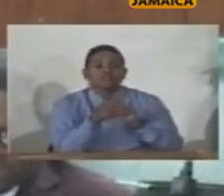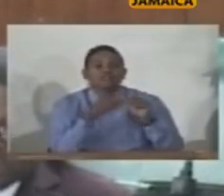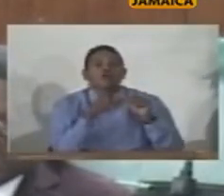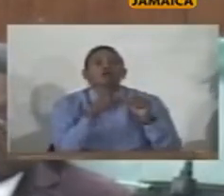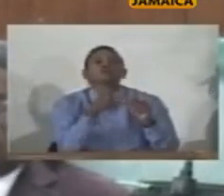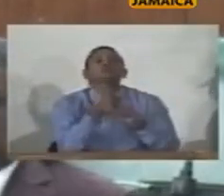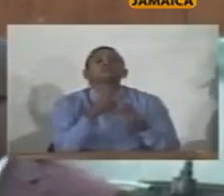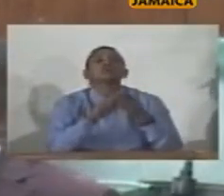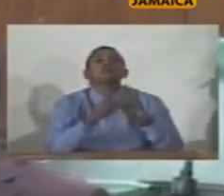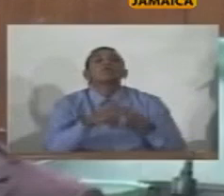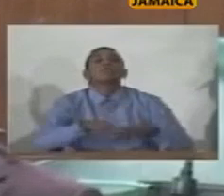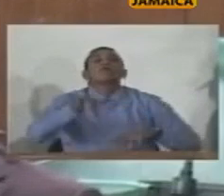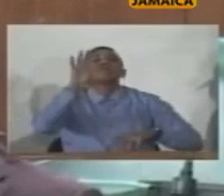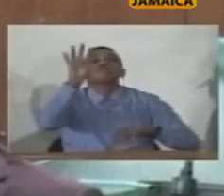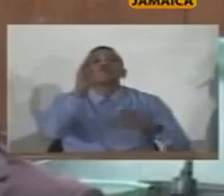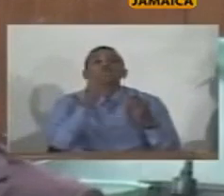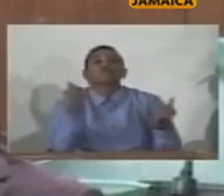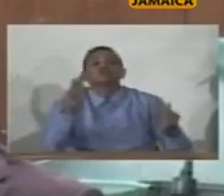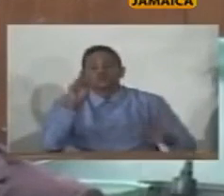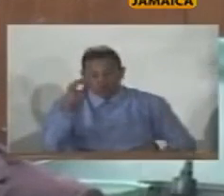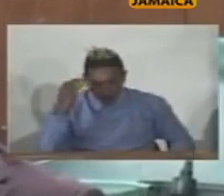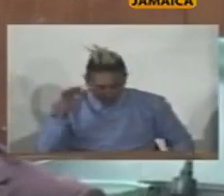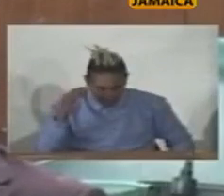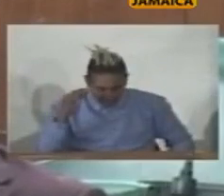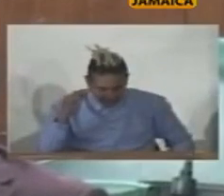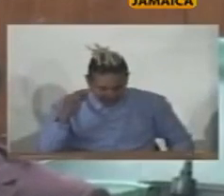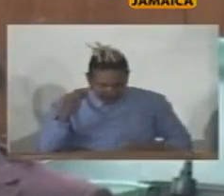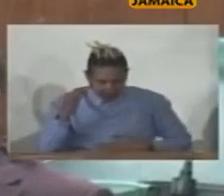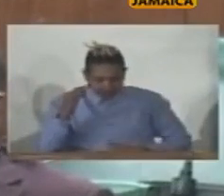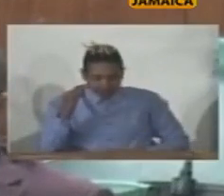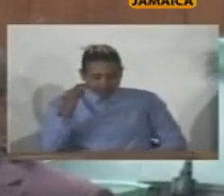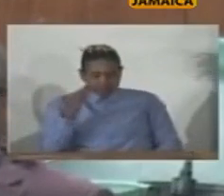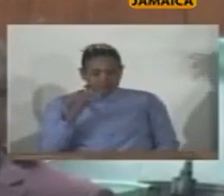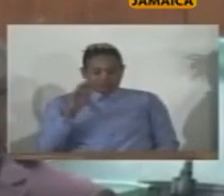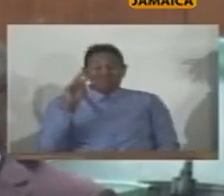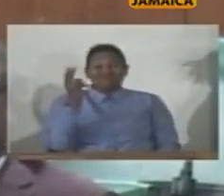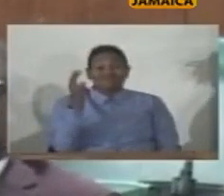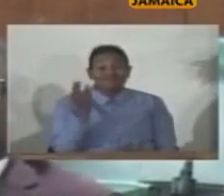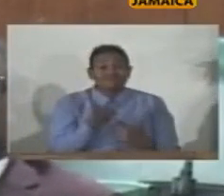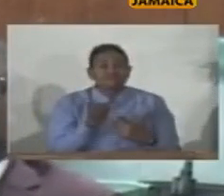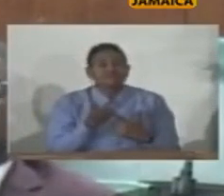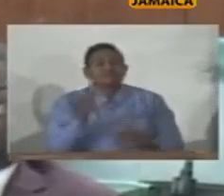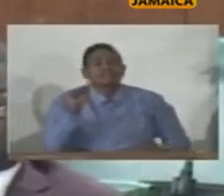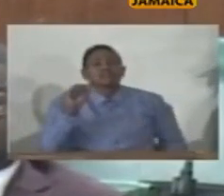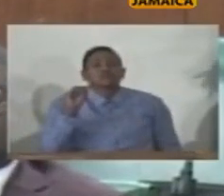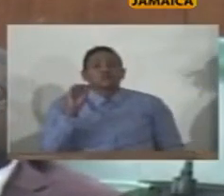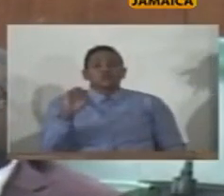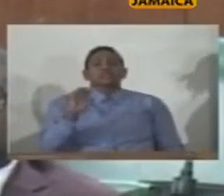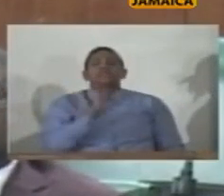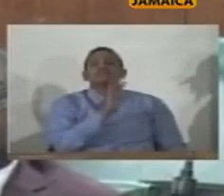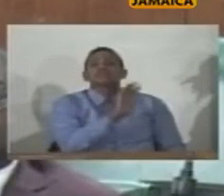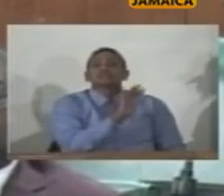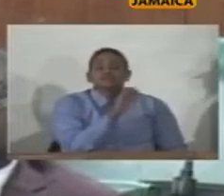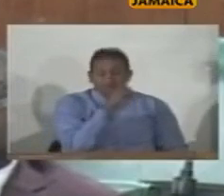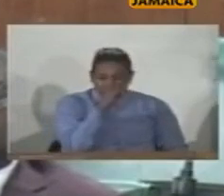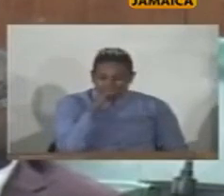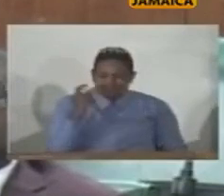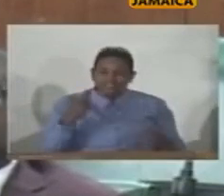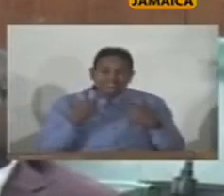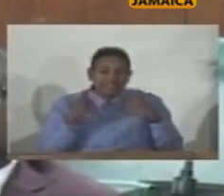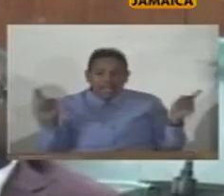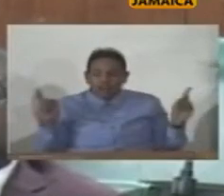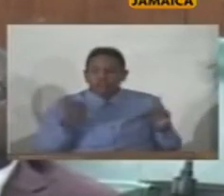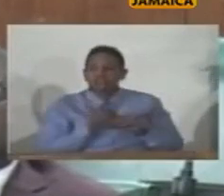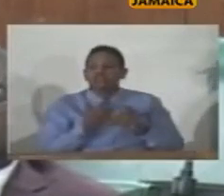Continuance number 4 Resolution 2019. 2. The state of public emergency declaration